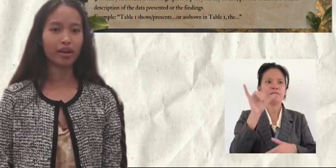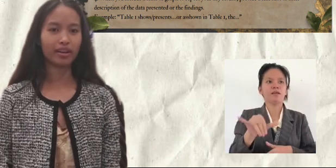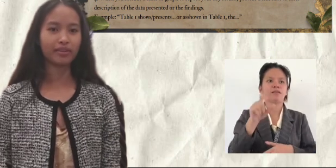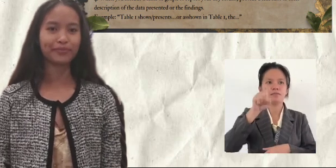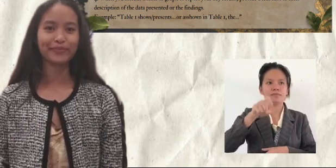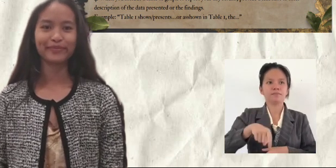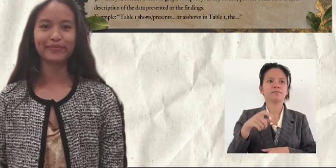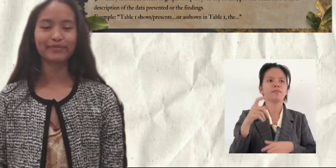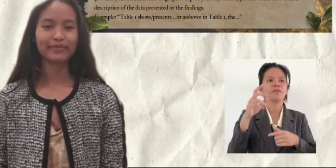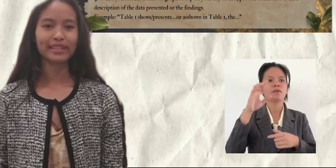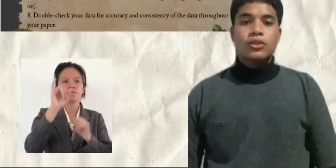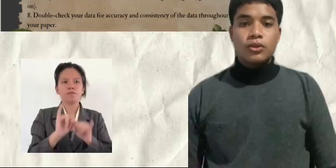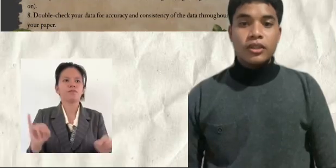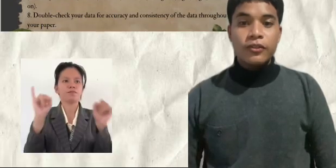Table 1.